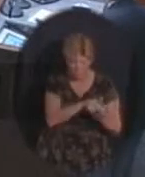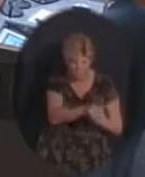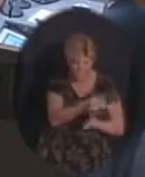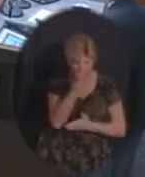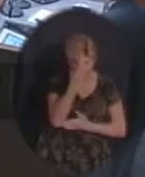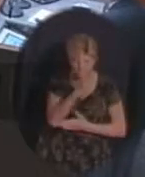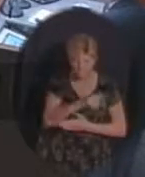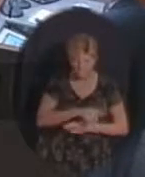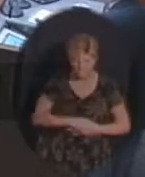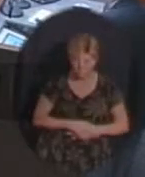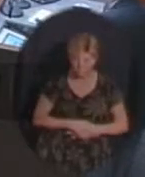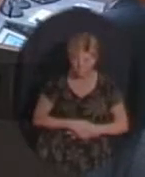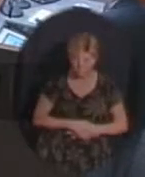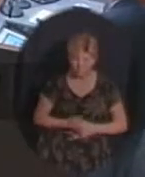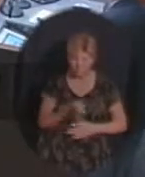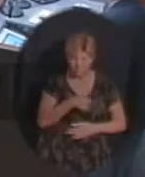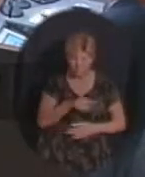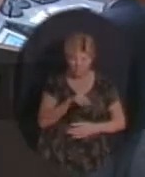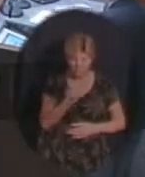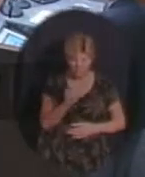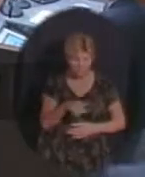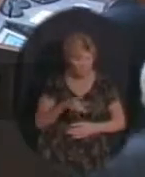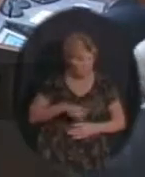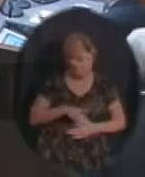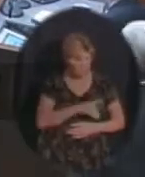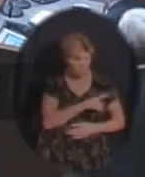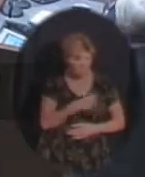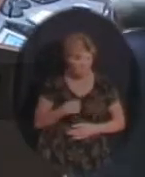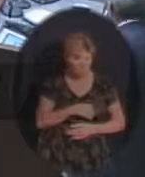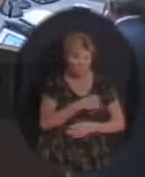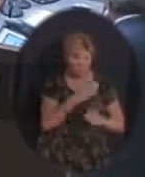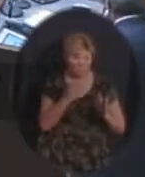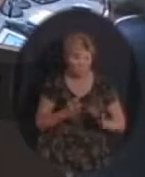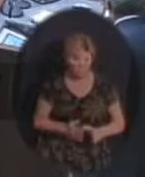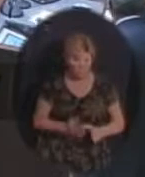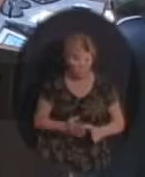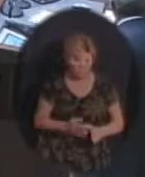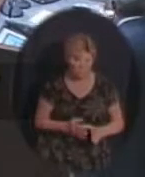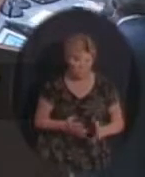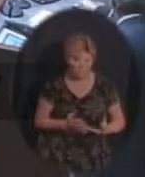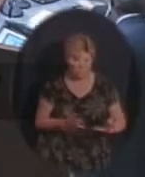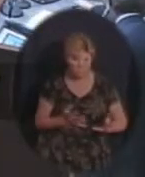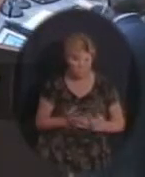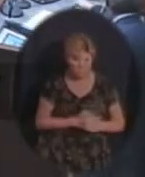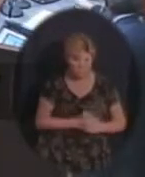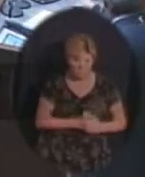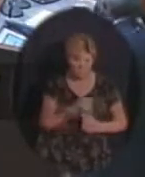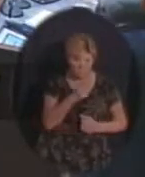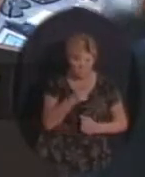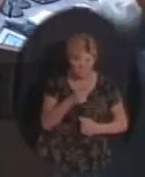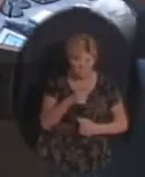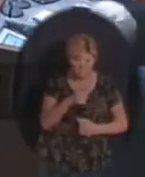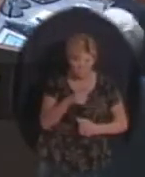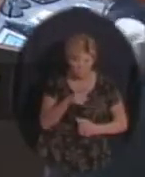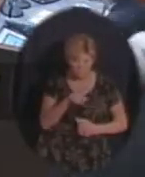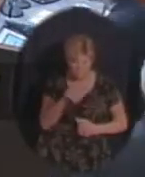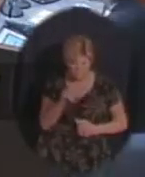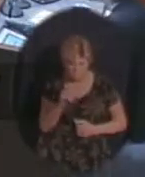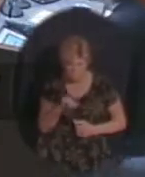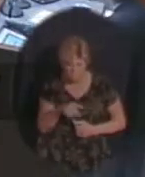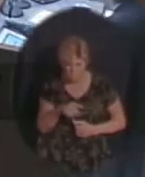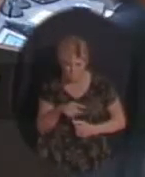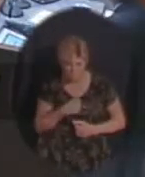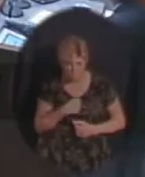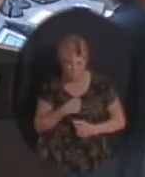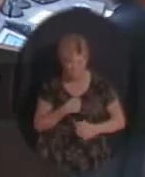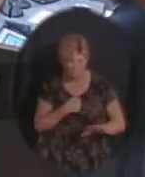Thank you. Questions? Board members? Linda, you look like you're ready to form a question. Oh. No, I just comments by the two people that